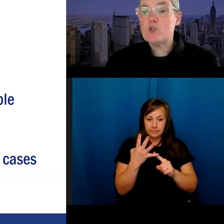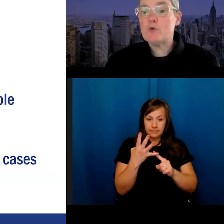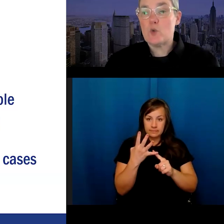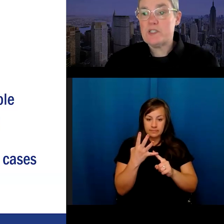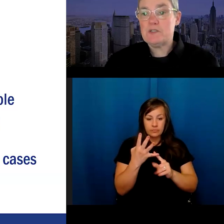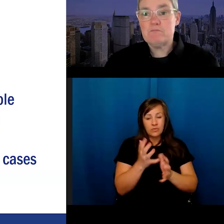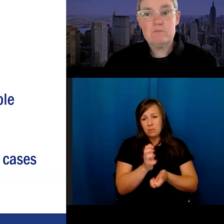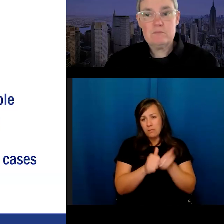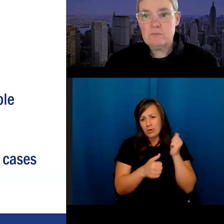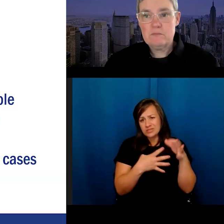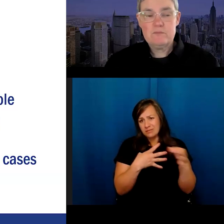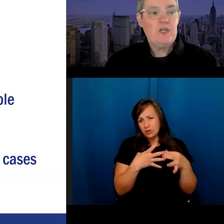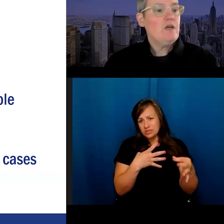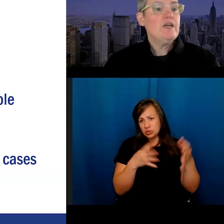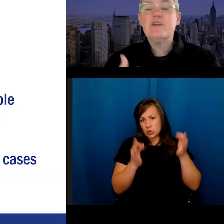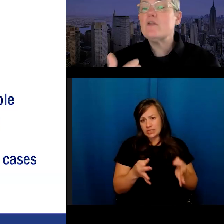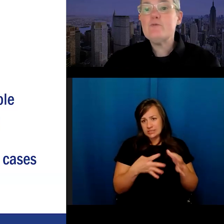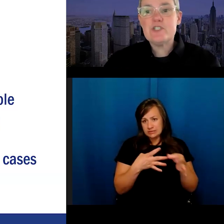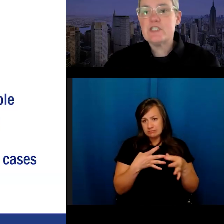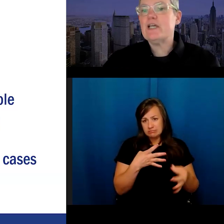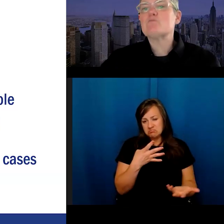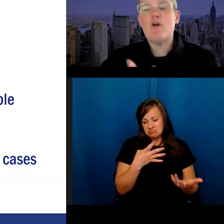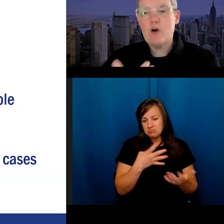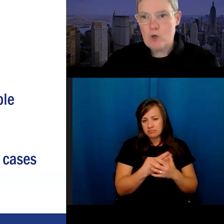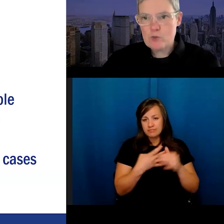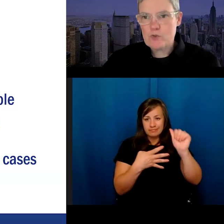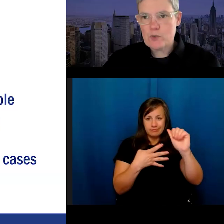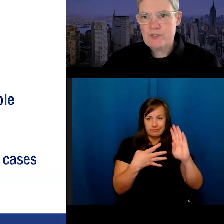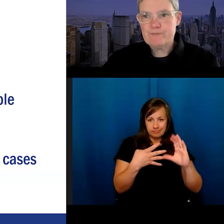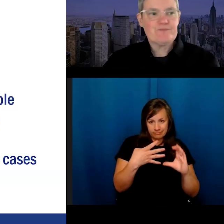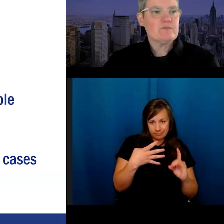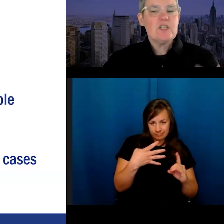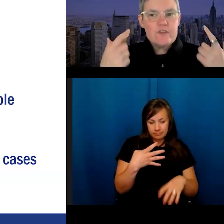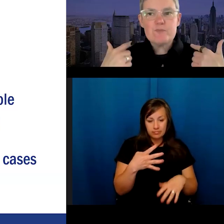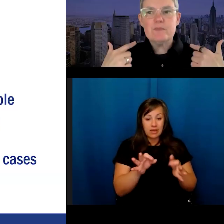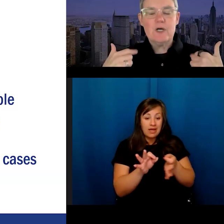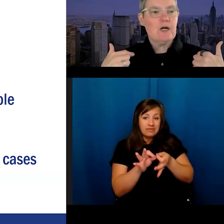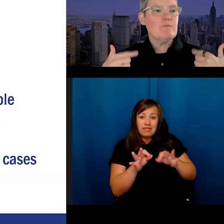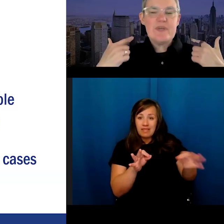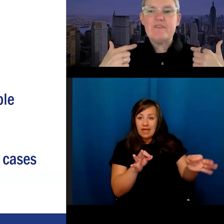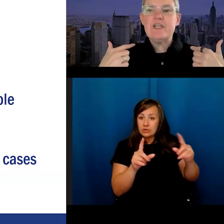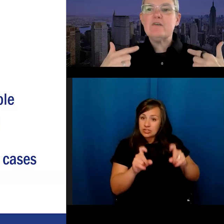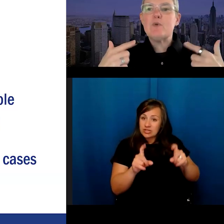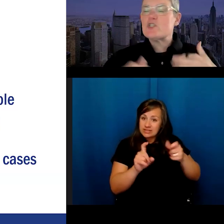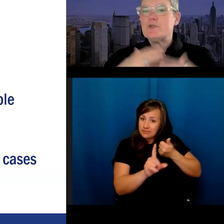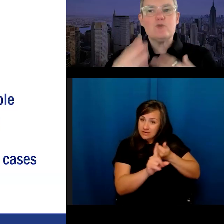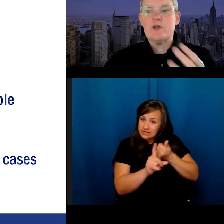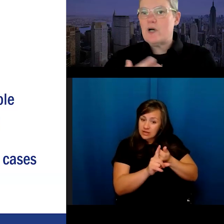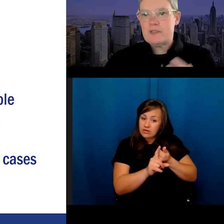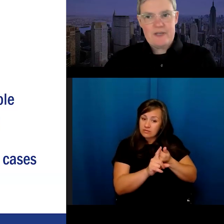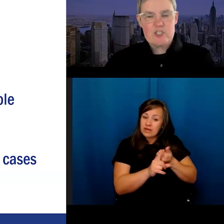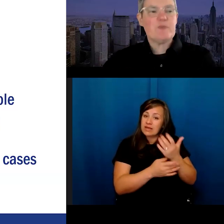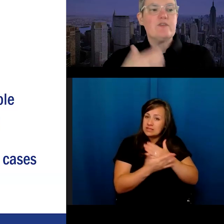of them are multiple choice. The language exams are multiple choice. There's a bit of a hearing portion,